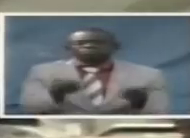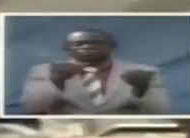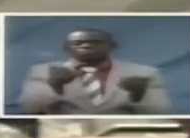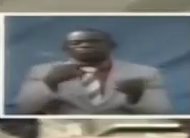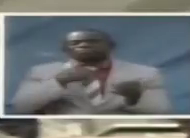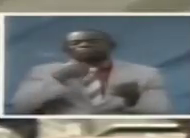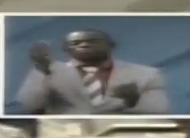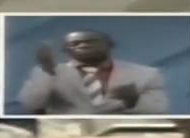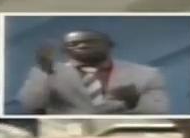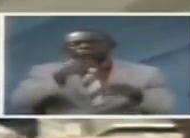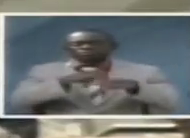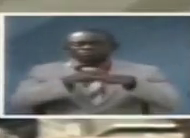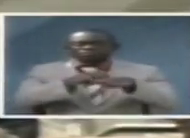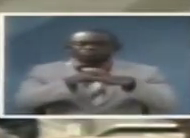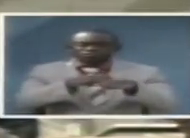transport,